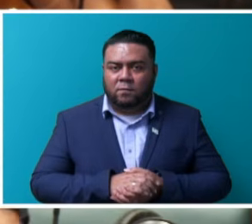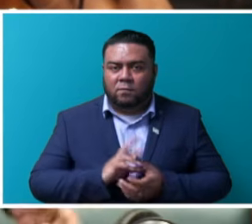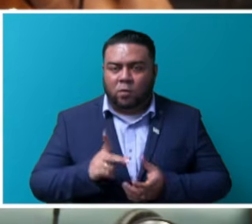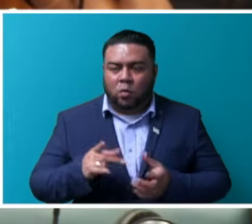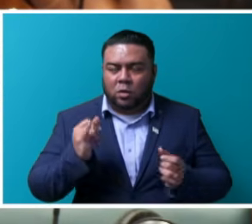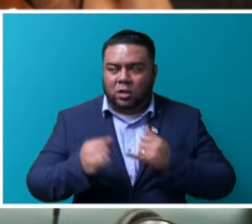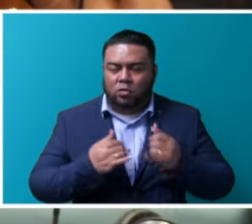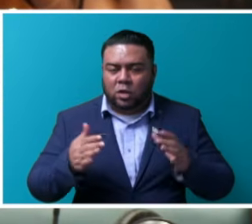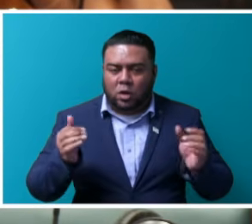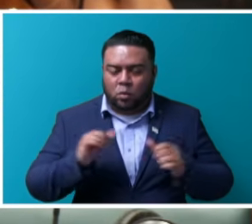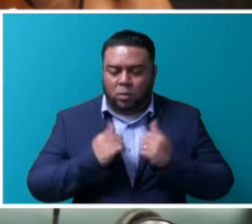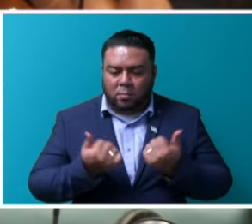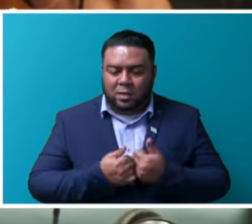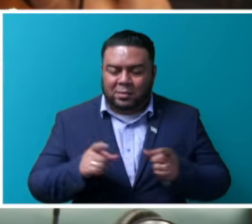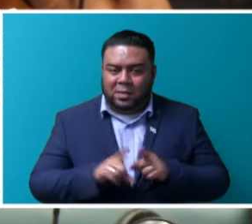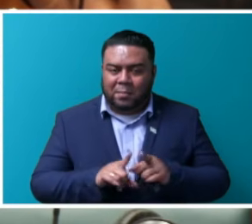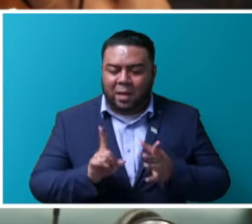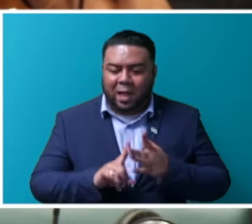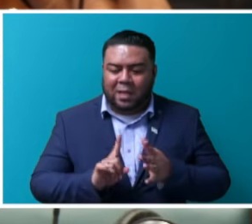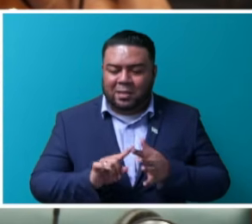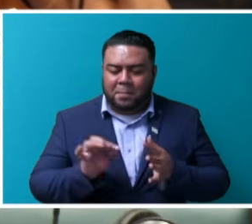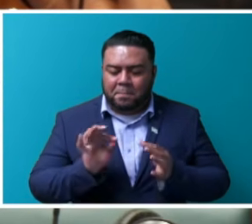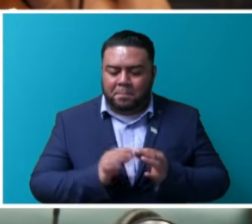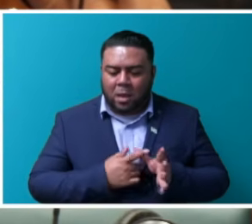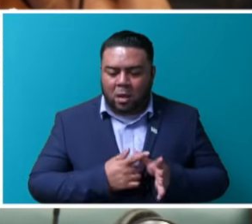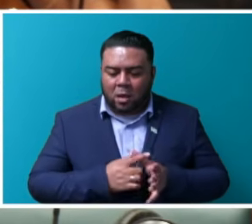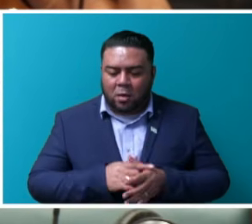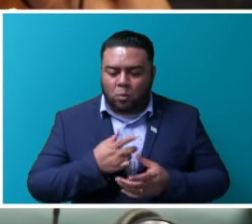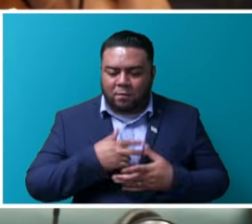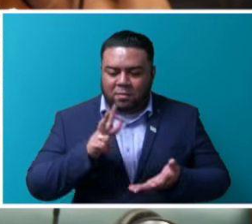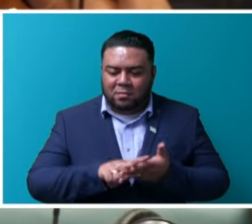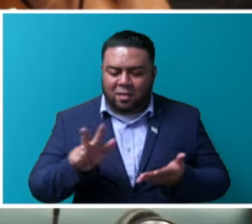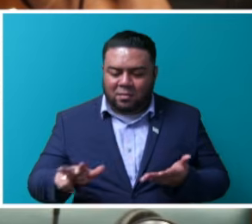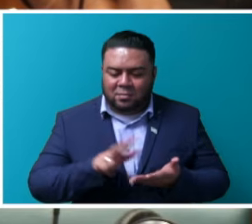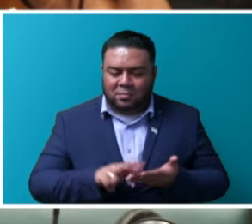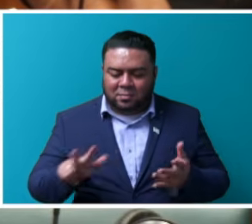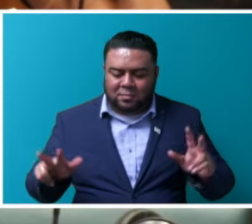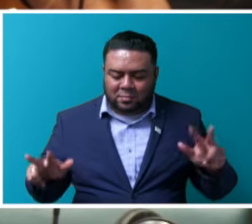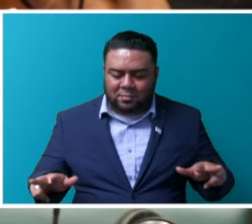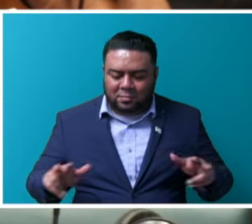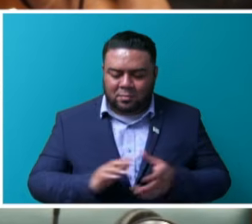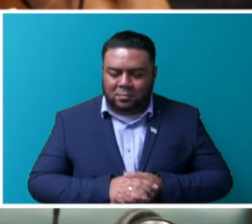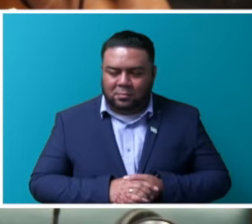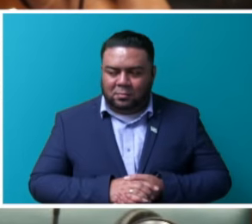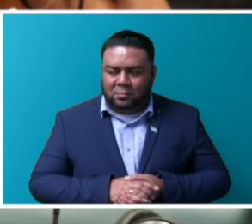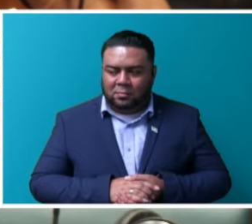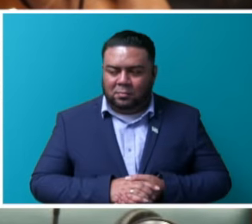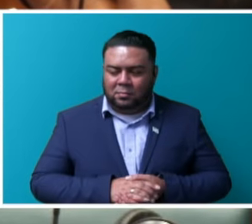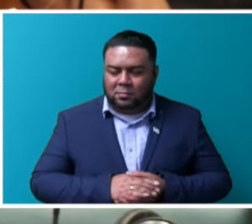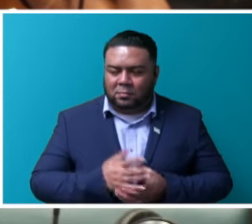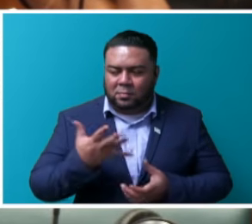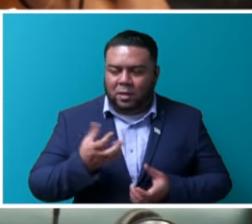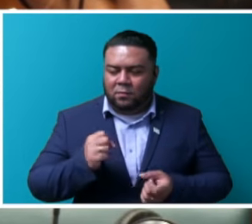agreements, like IPA that we have signed recently. Water Resource Tax Bill